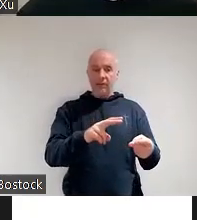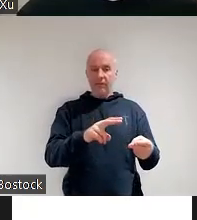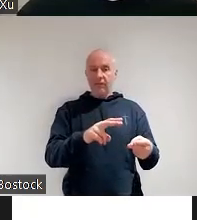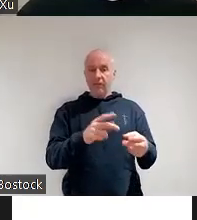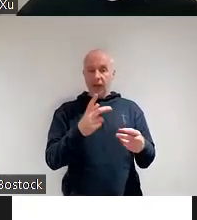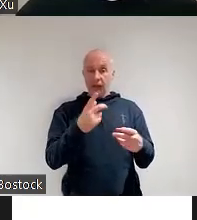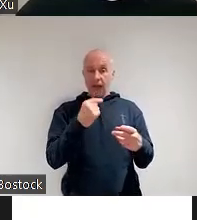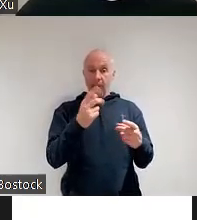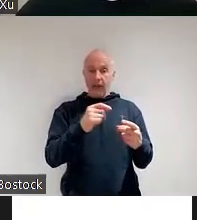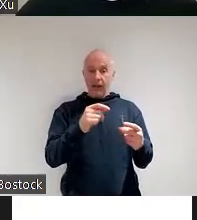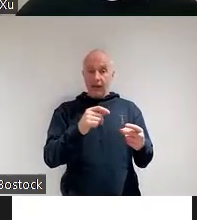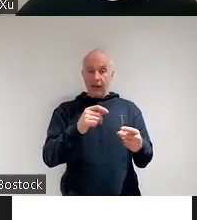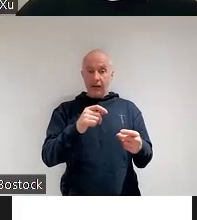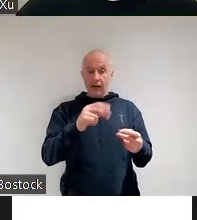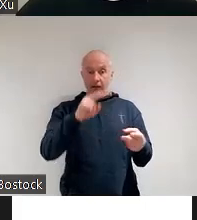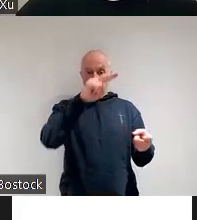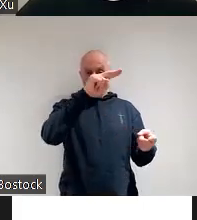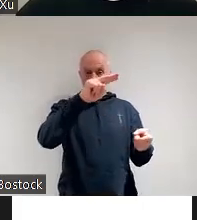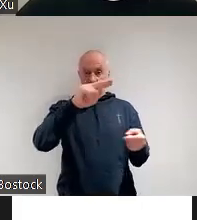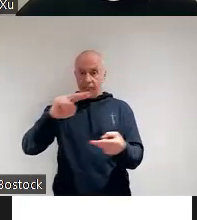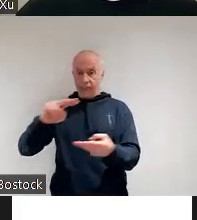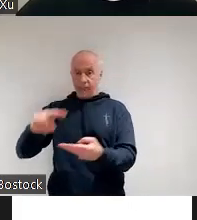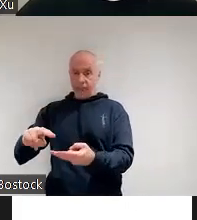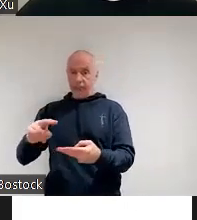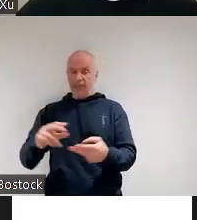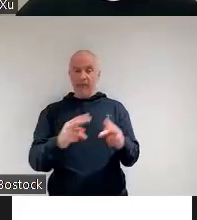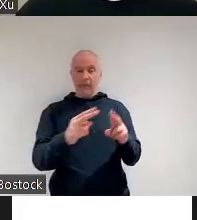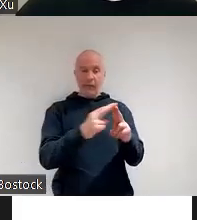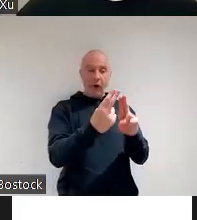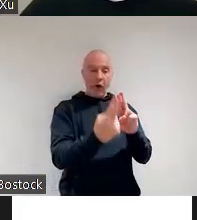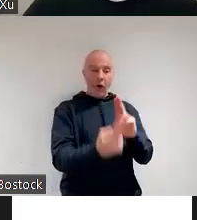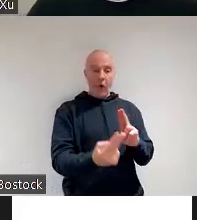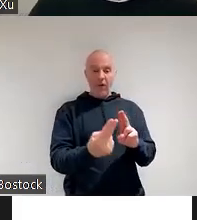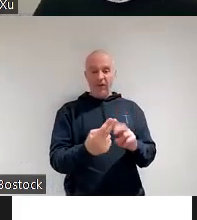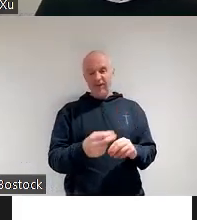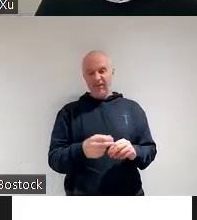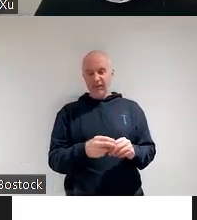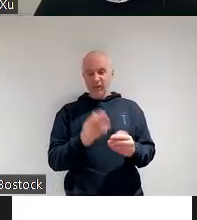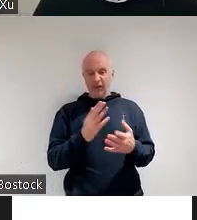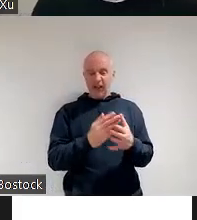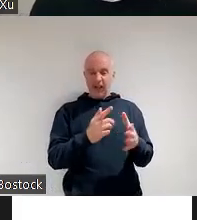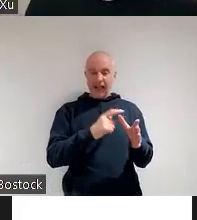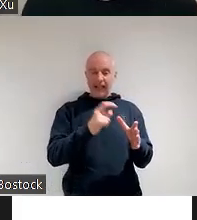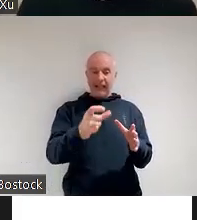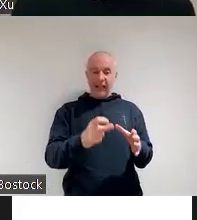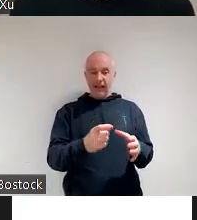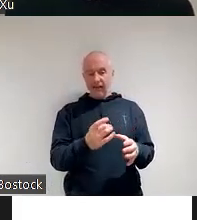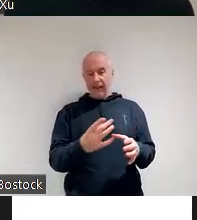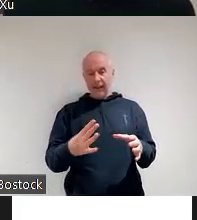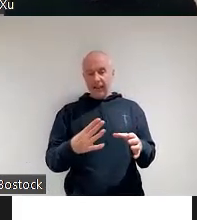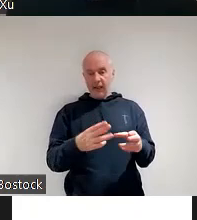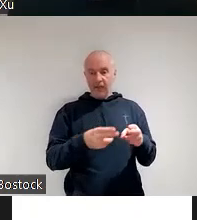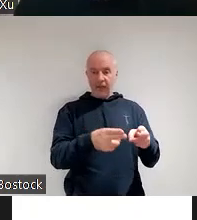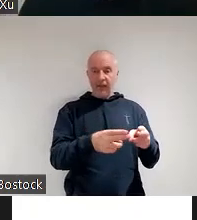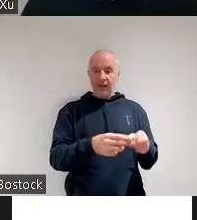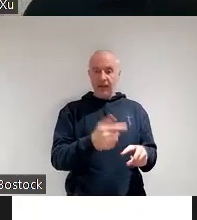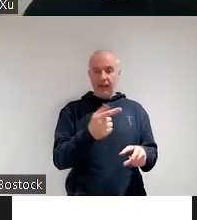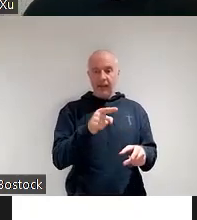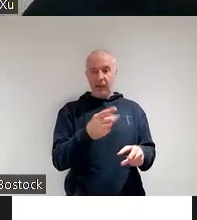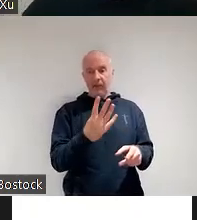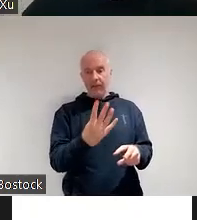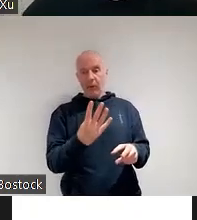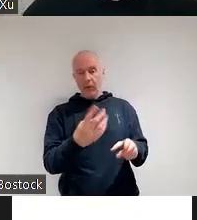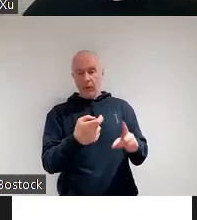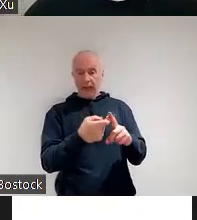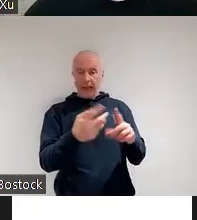be applied there. Normally, obviously, for home, you don't need a big one. So you only need an AC charger, a single phase, 7.4 kilowatt. That would be